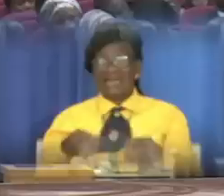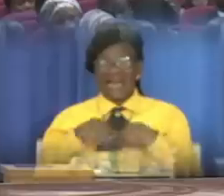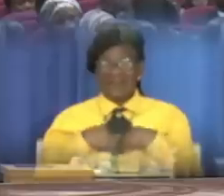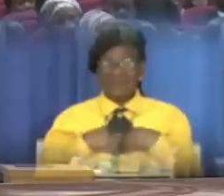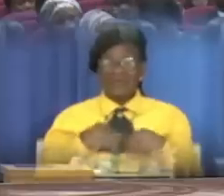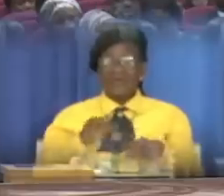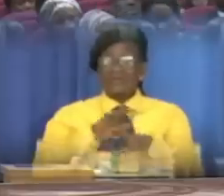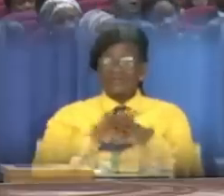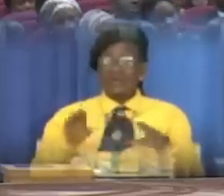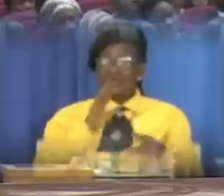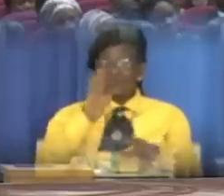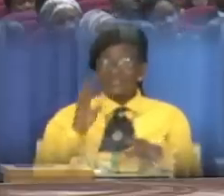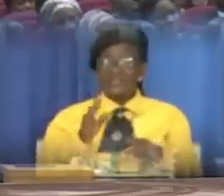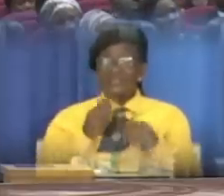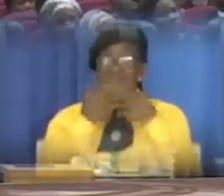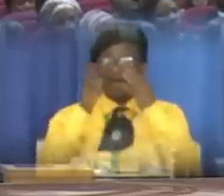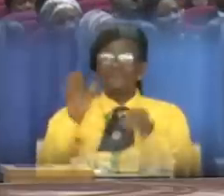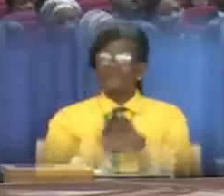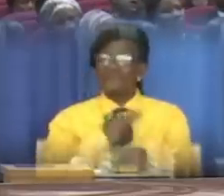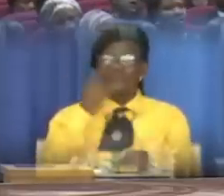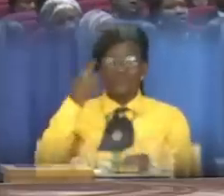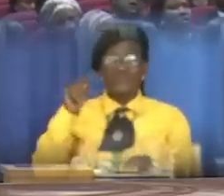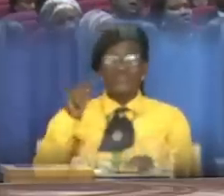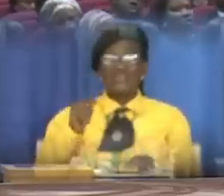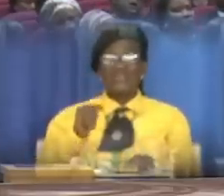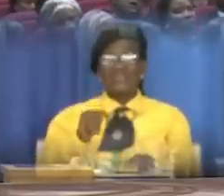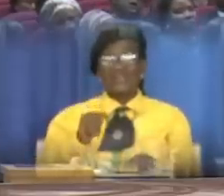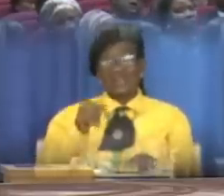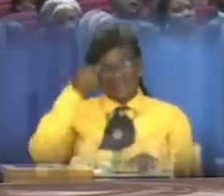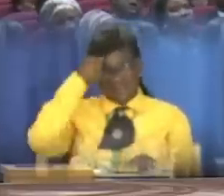You know the rest of the story.